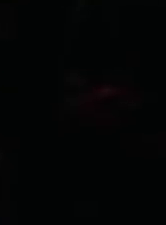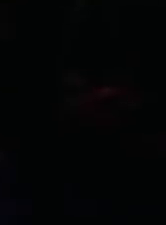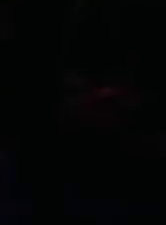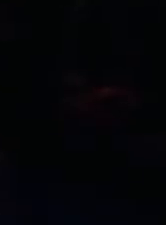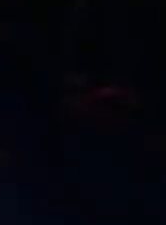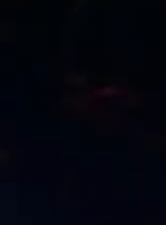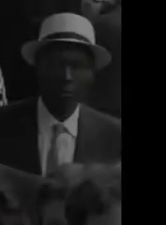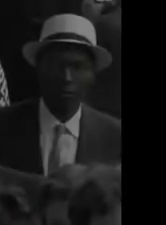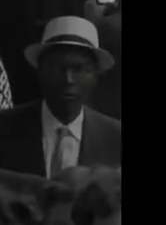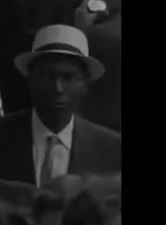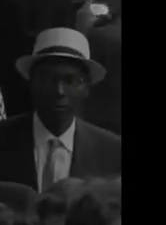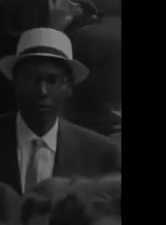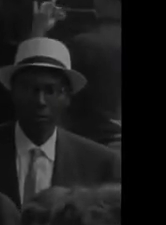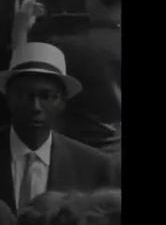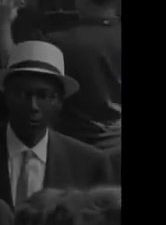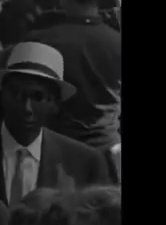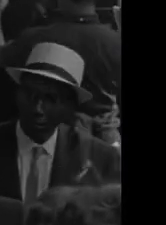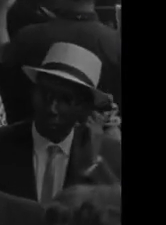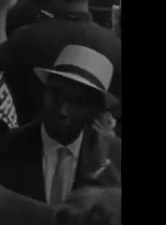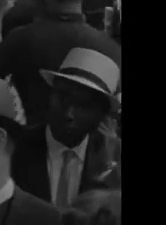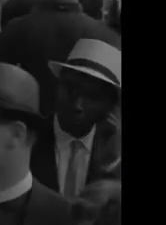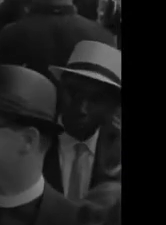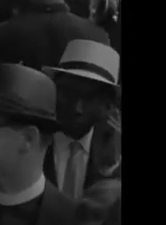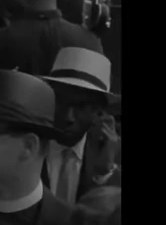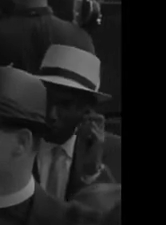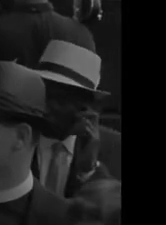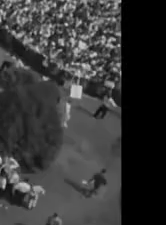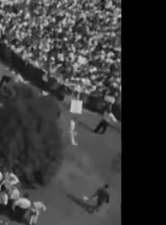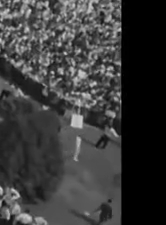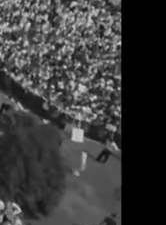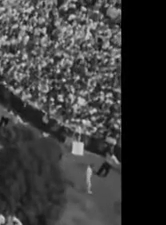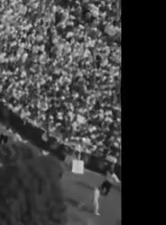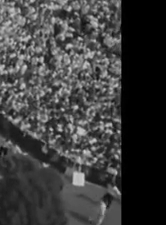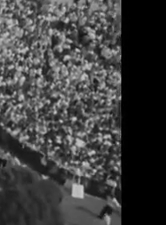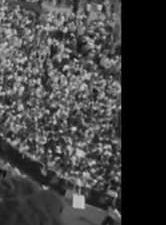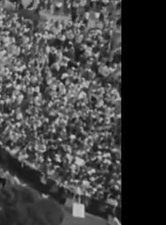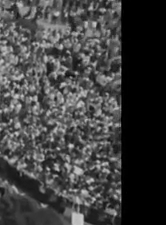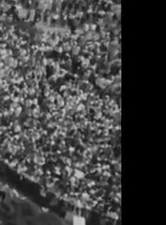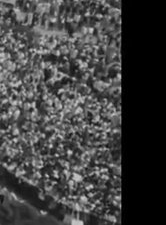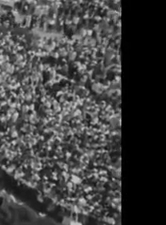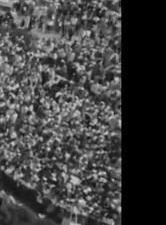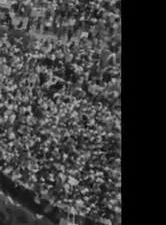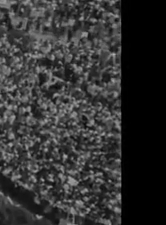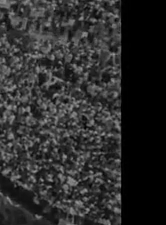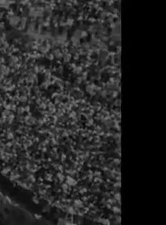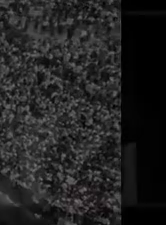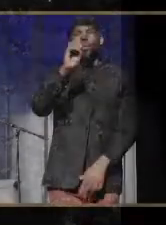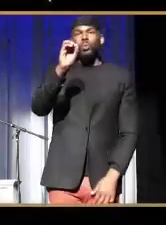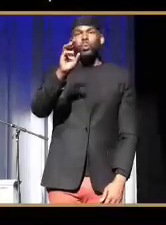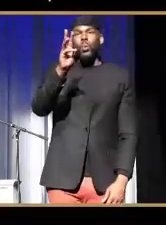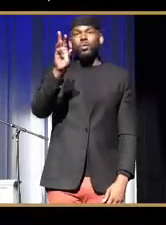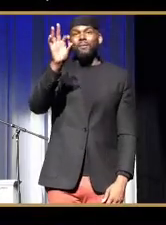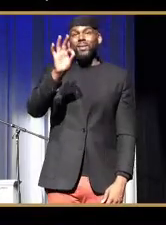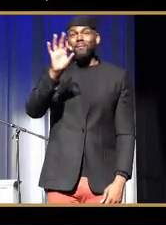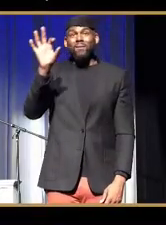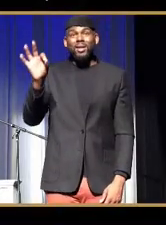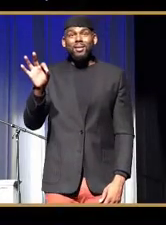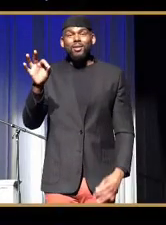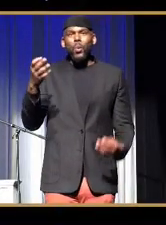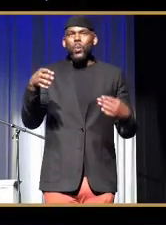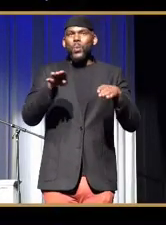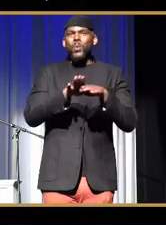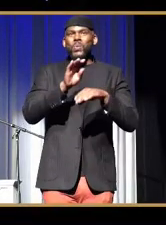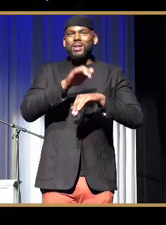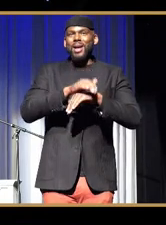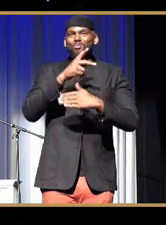told accurately, and the March on Washington Festival is an important platform to do that. Festival closing night